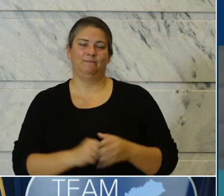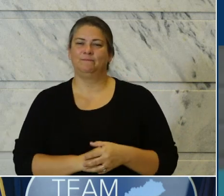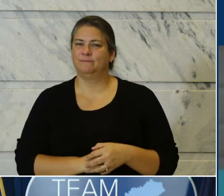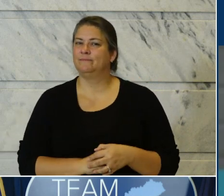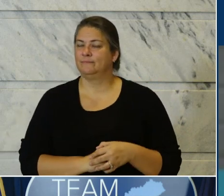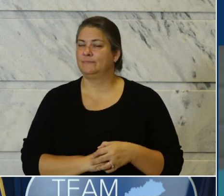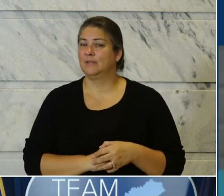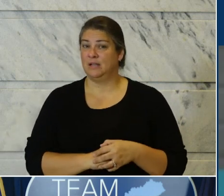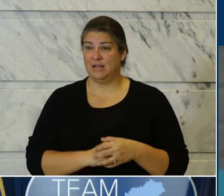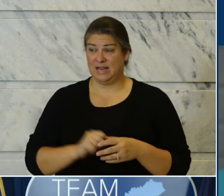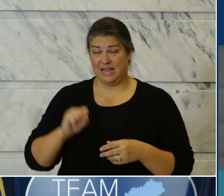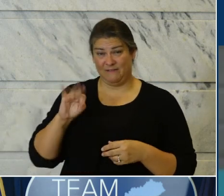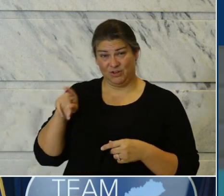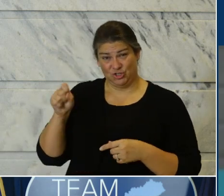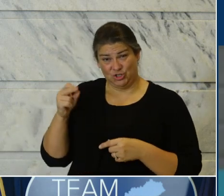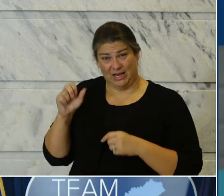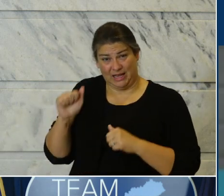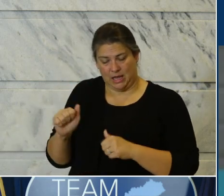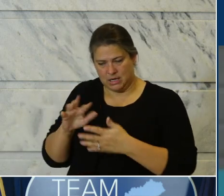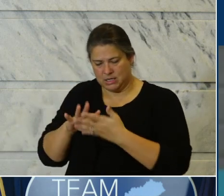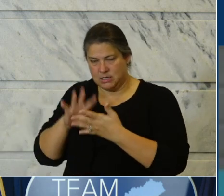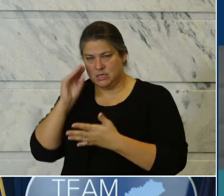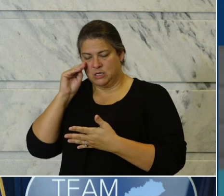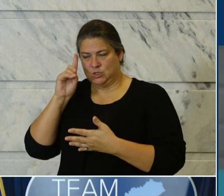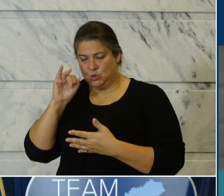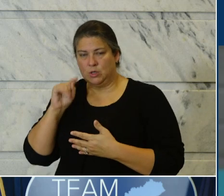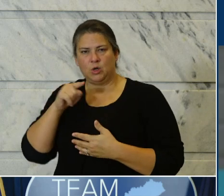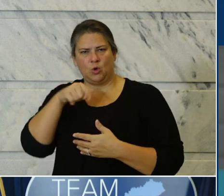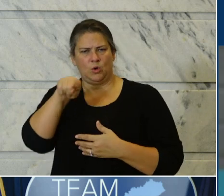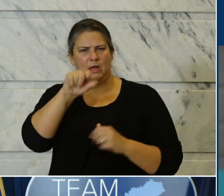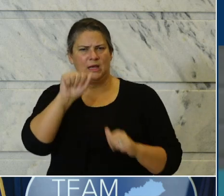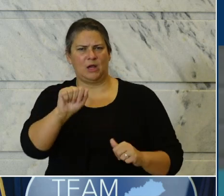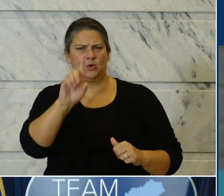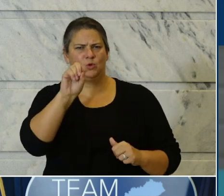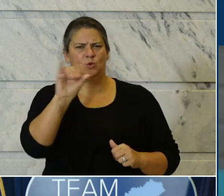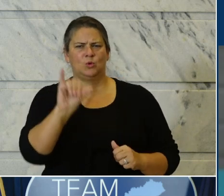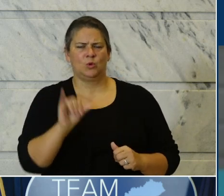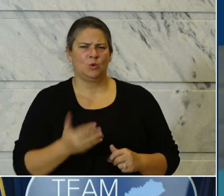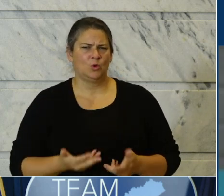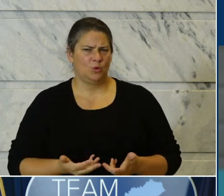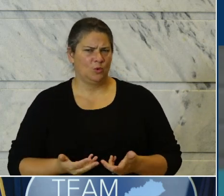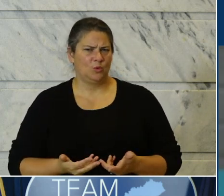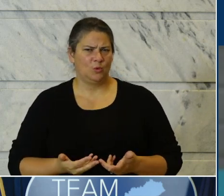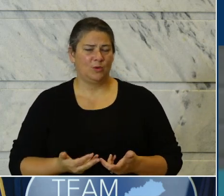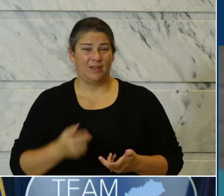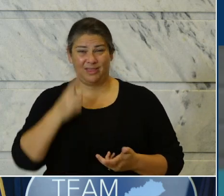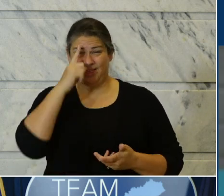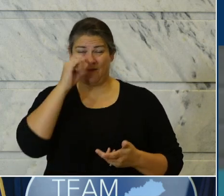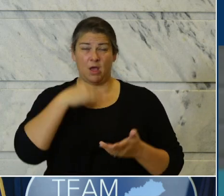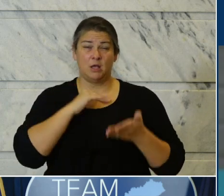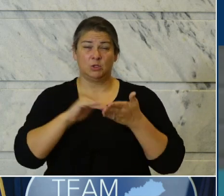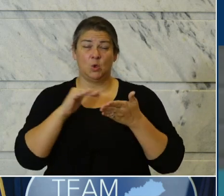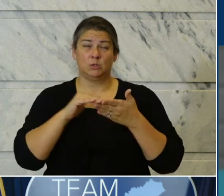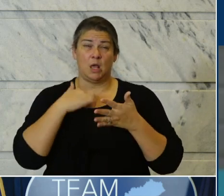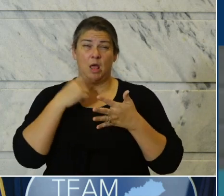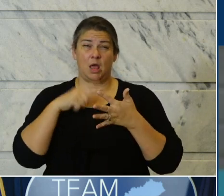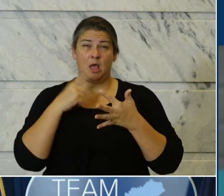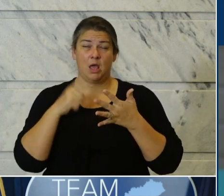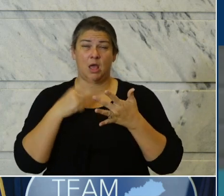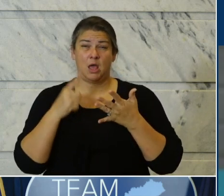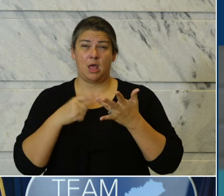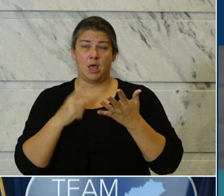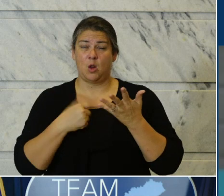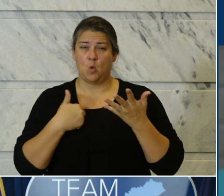If she can do it, you can do it too. Think about all the excuses that some make